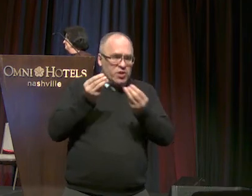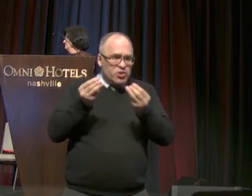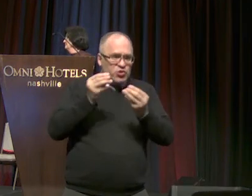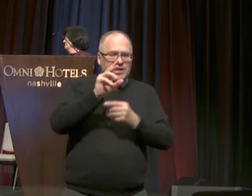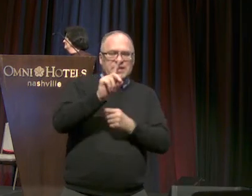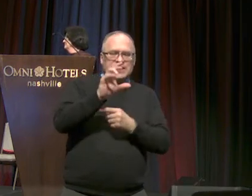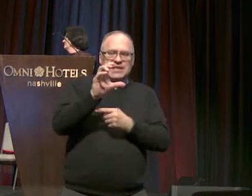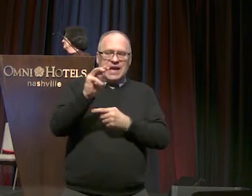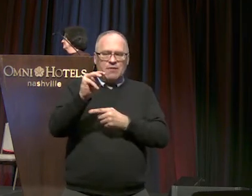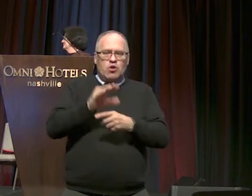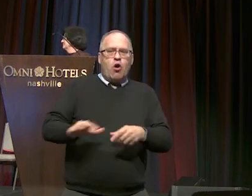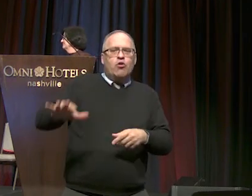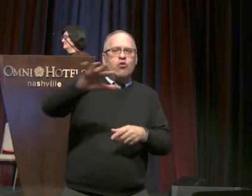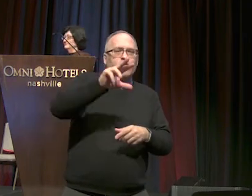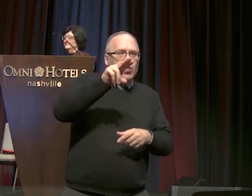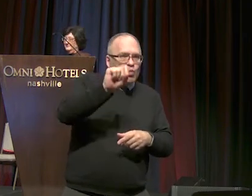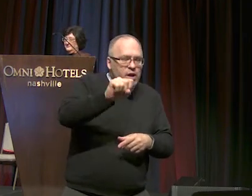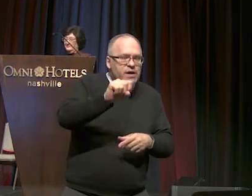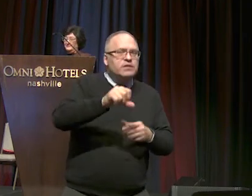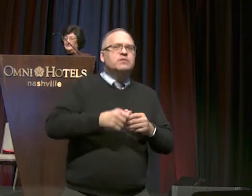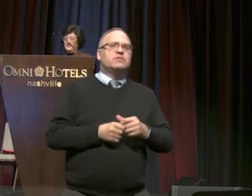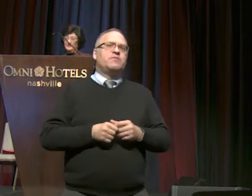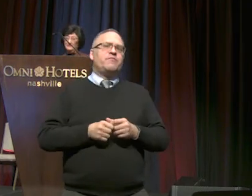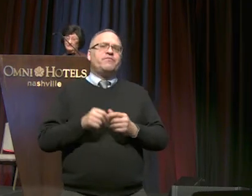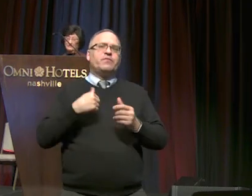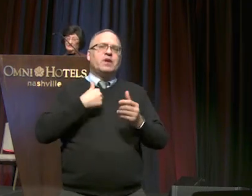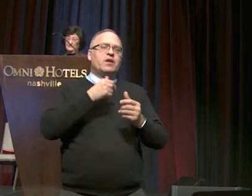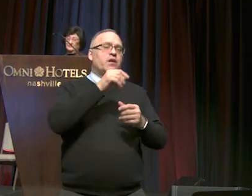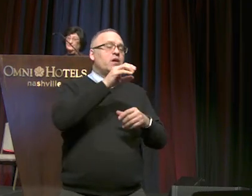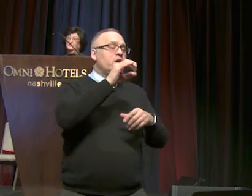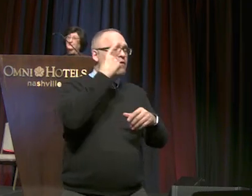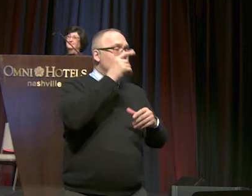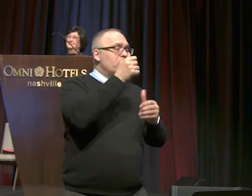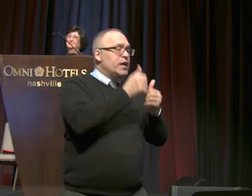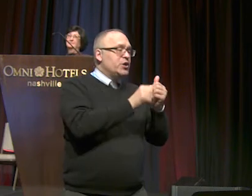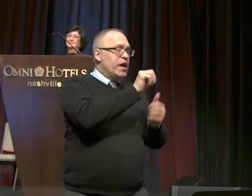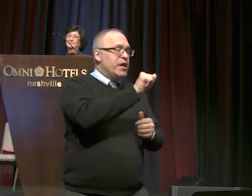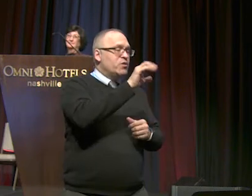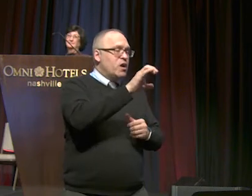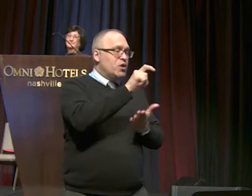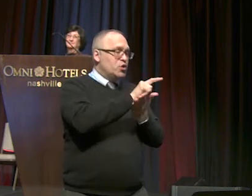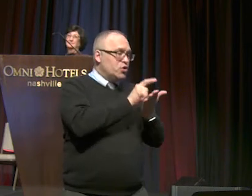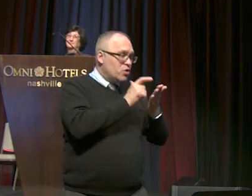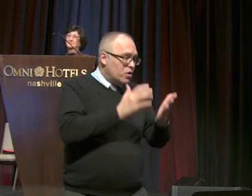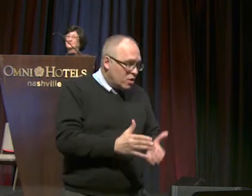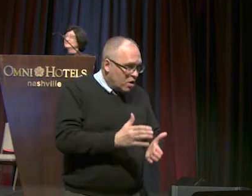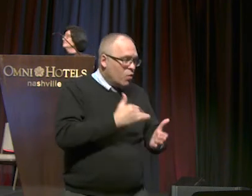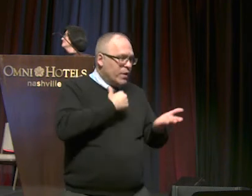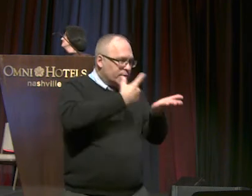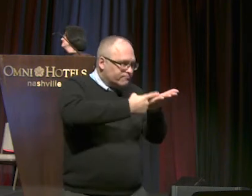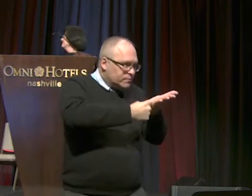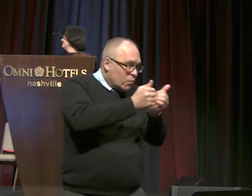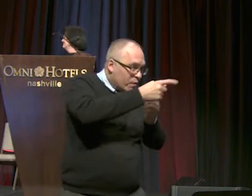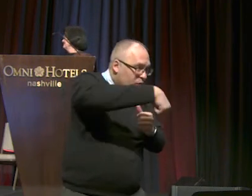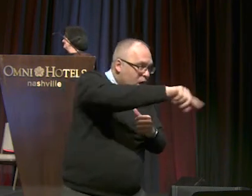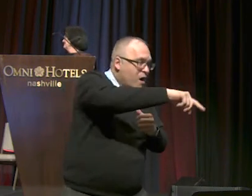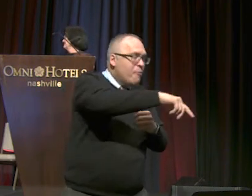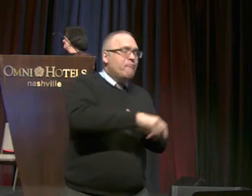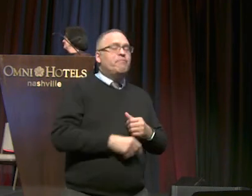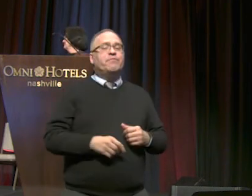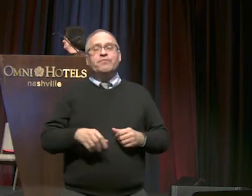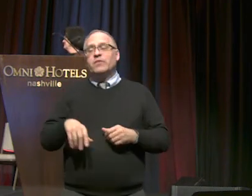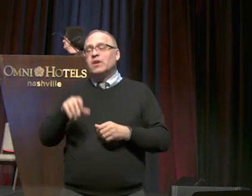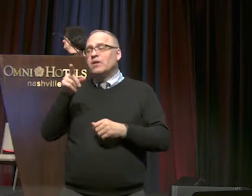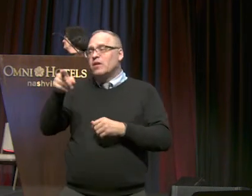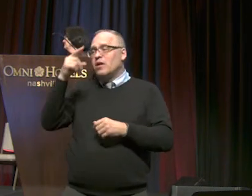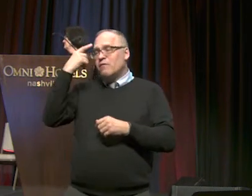have talked to conference chancellors about this. We have talked with the Council of Bishops about